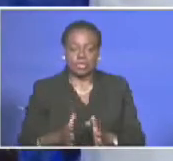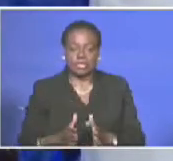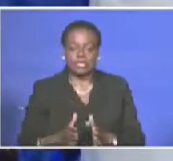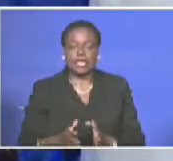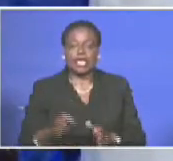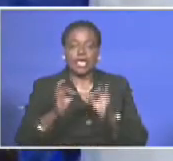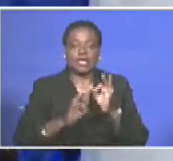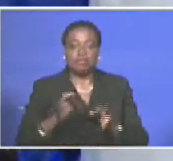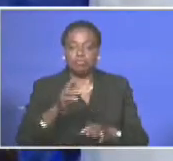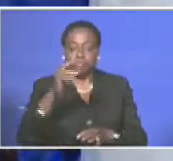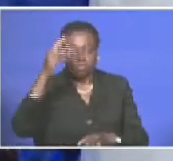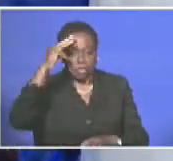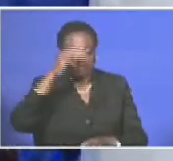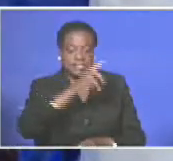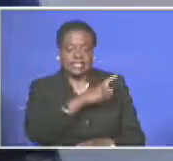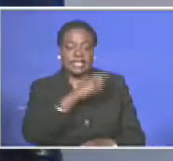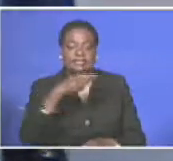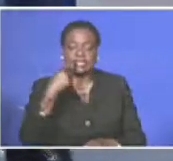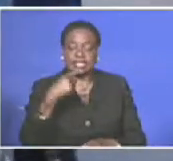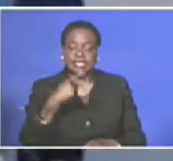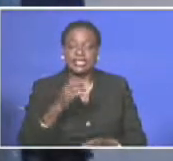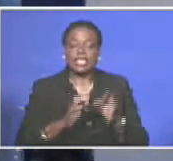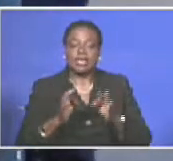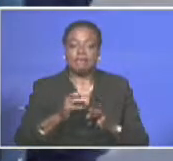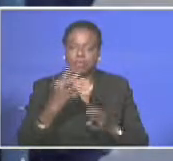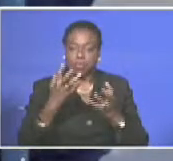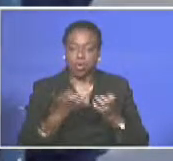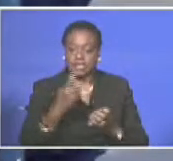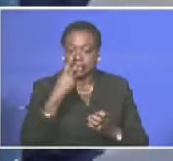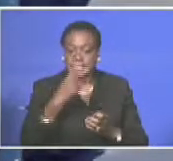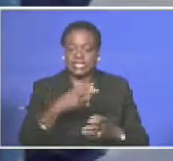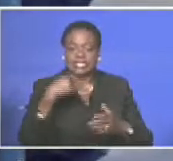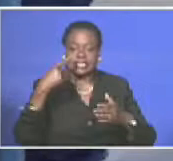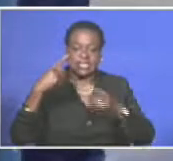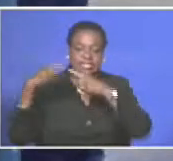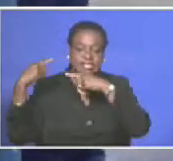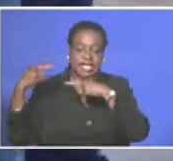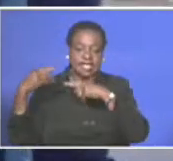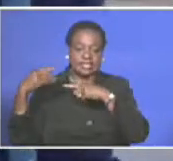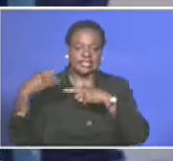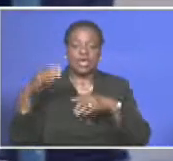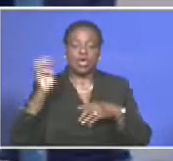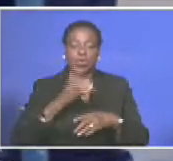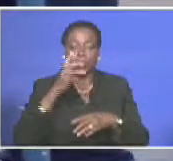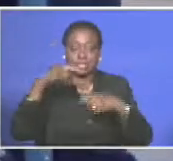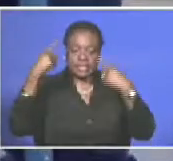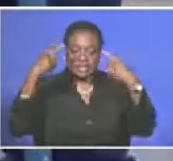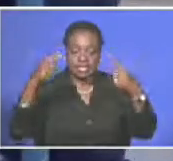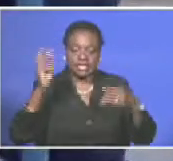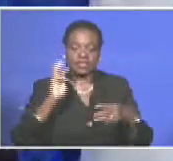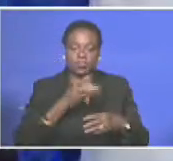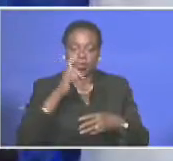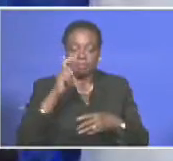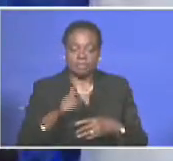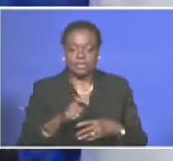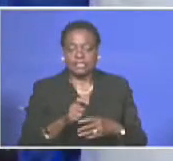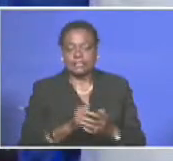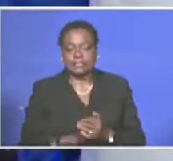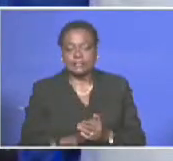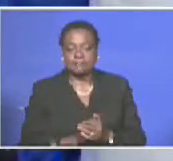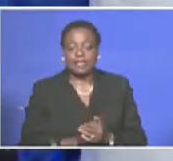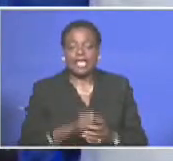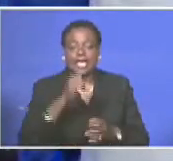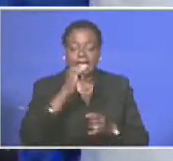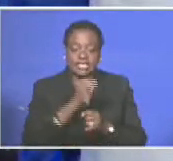more success in our recidivism rate, we must develop more effective interventions to avoid further criminality.